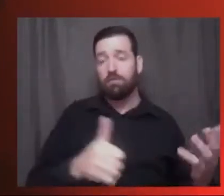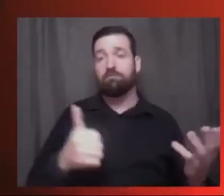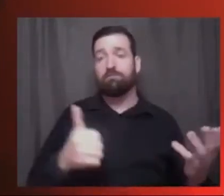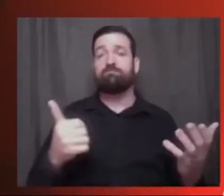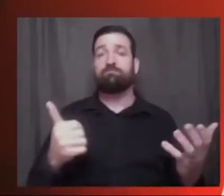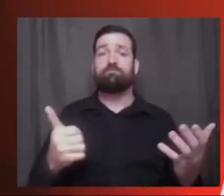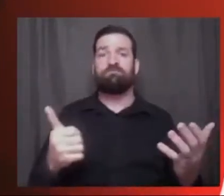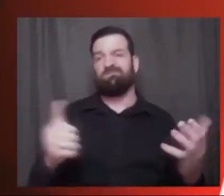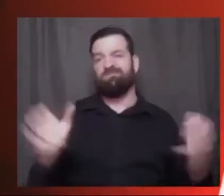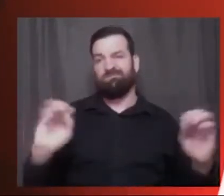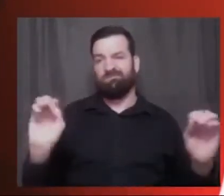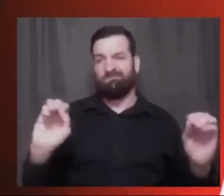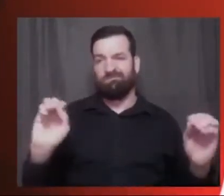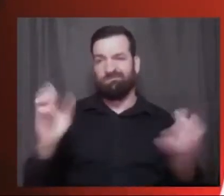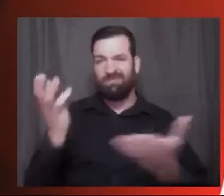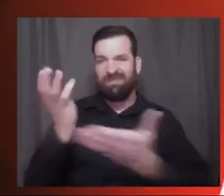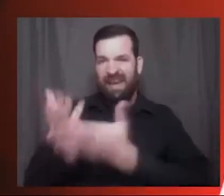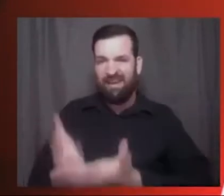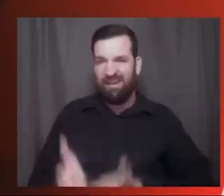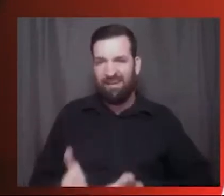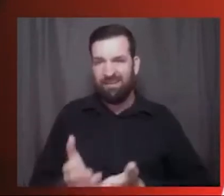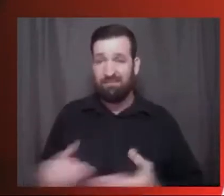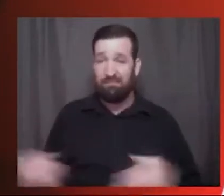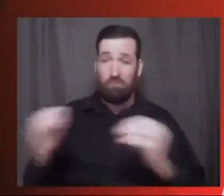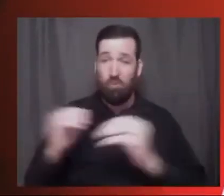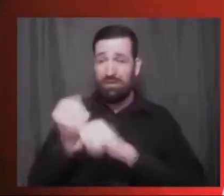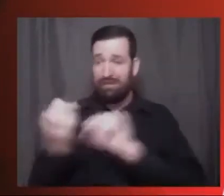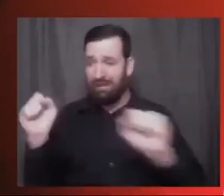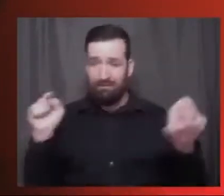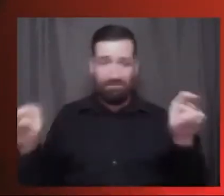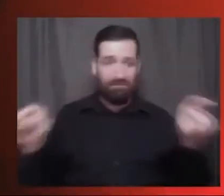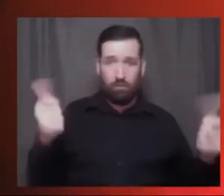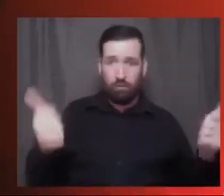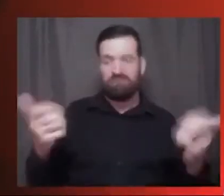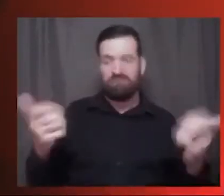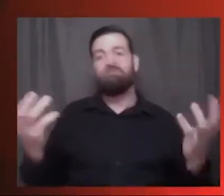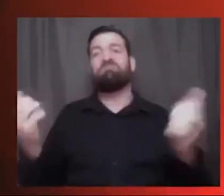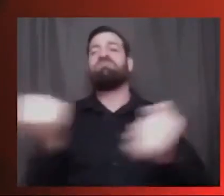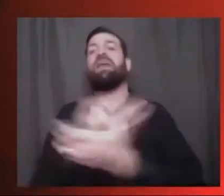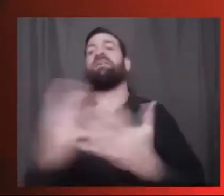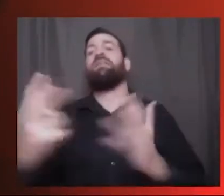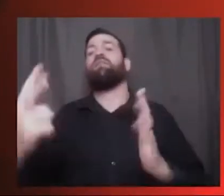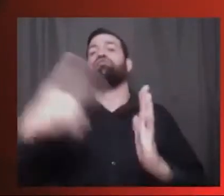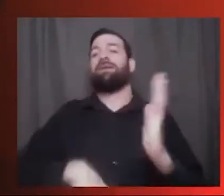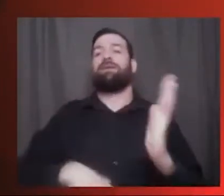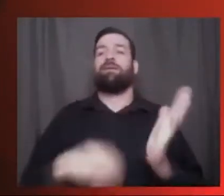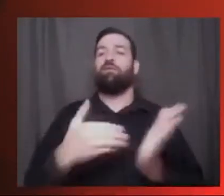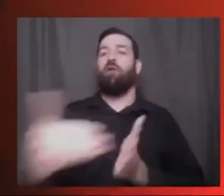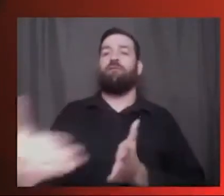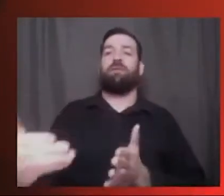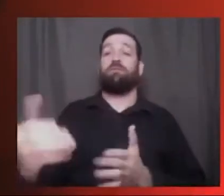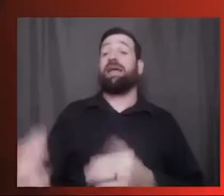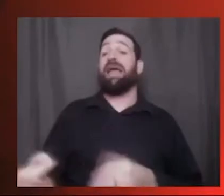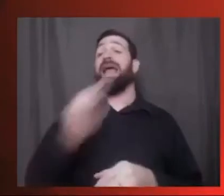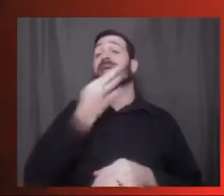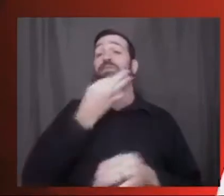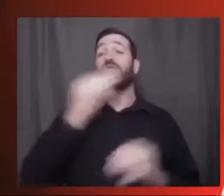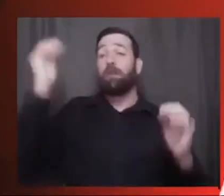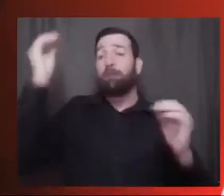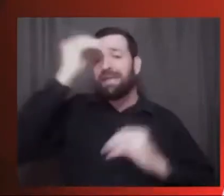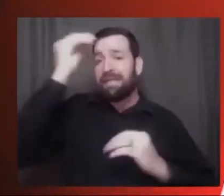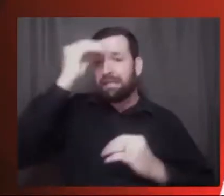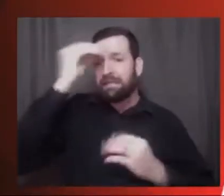data that one is safer than the other. So anything you read about it is a lot of times an expert opinion. So it's an opinion. It's